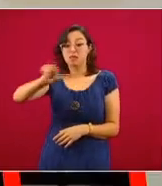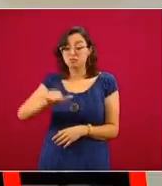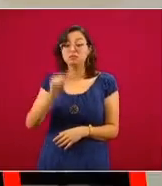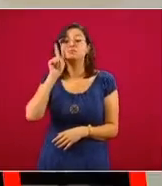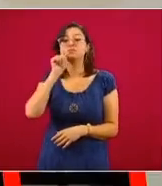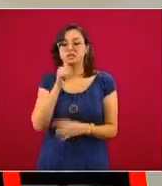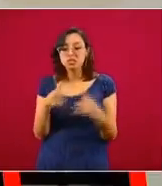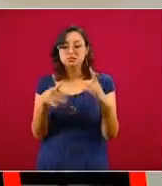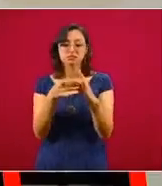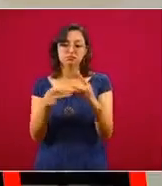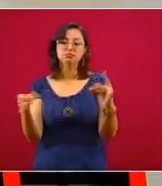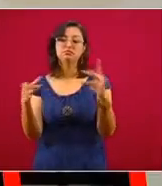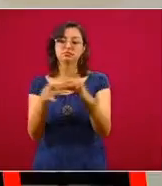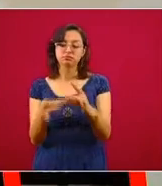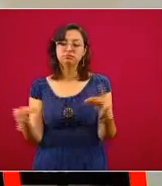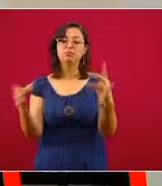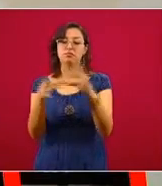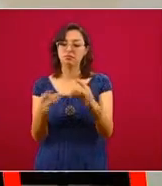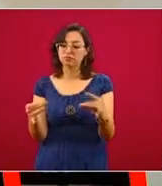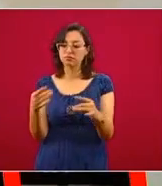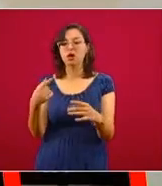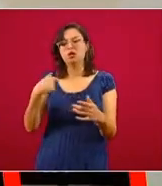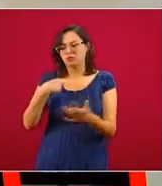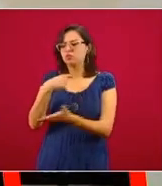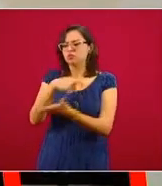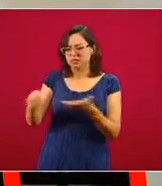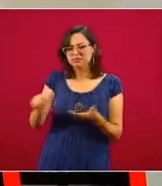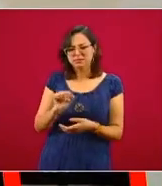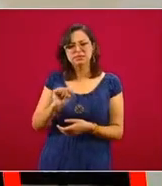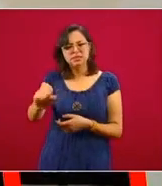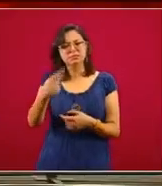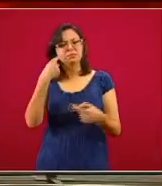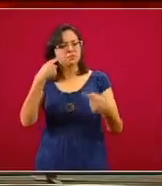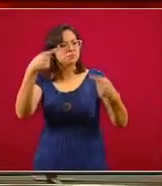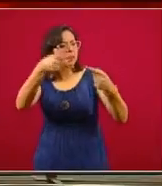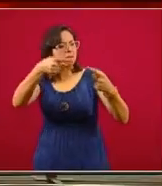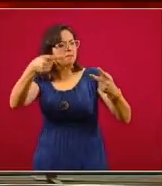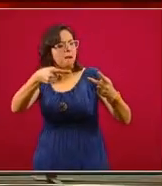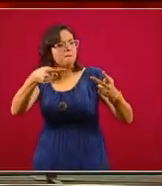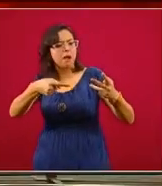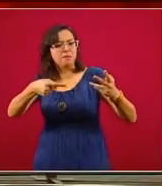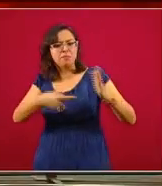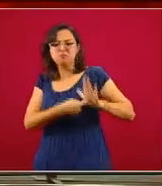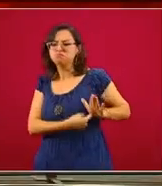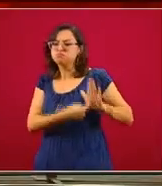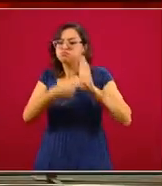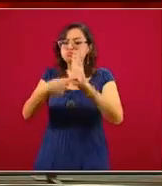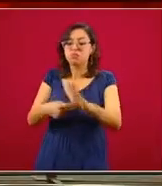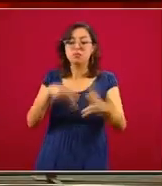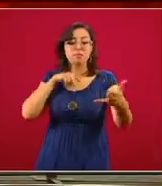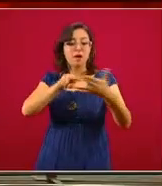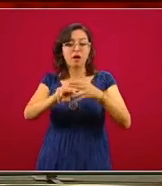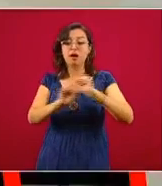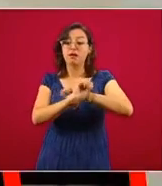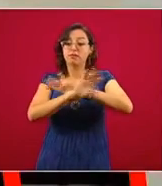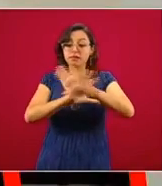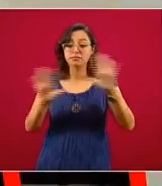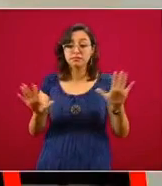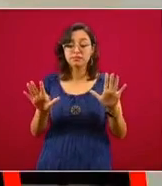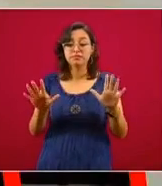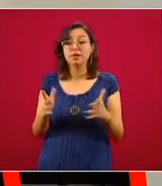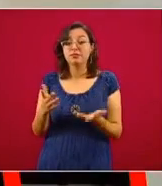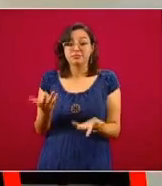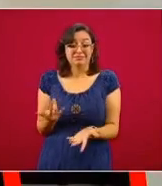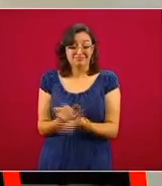to give a press conference tomorrow to explain step by step. What's important right now is transparency.